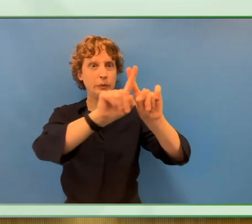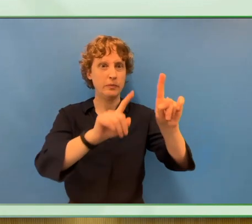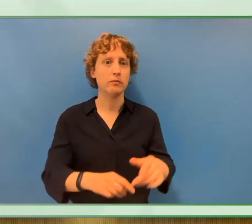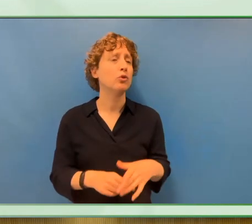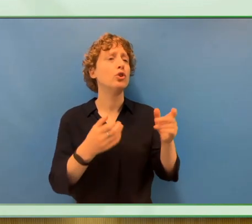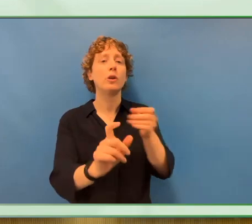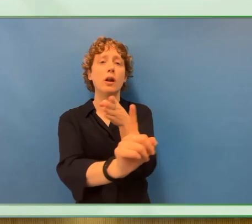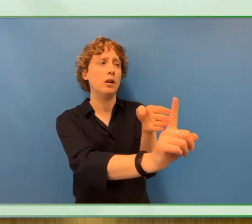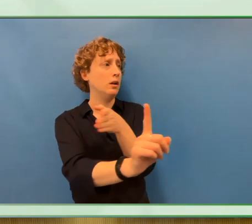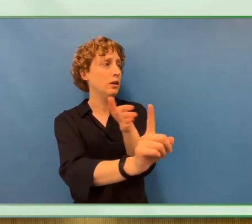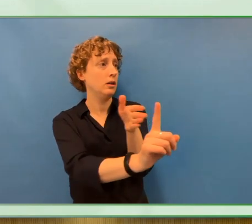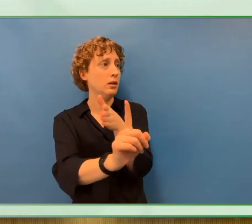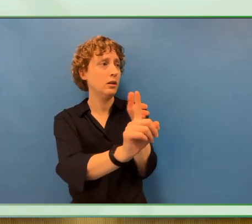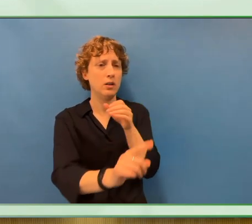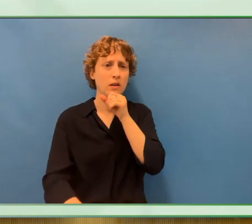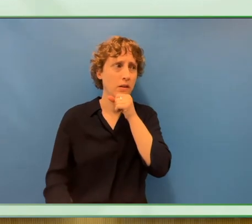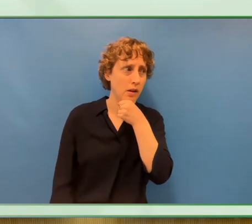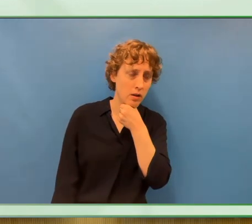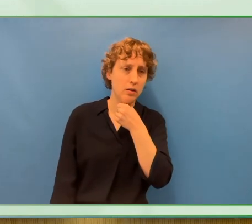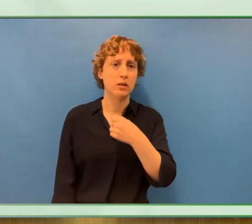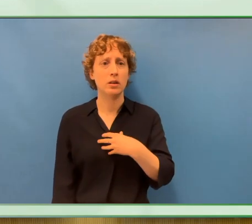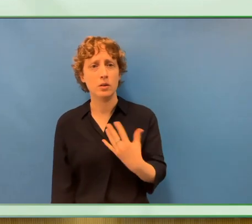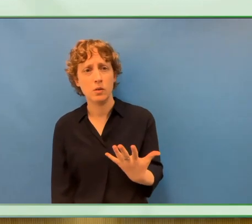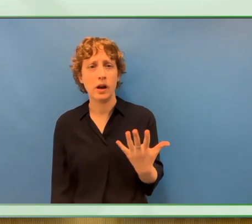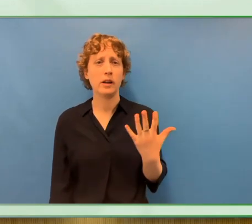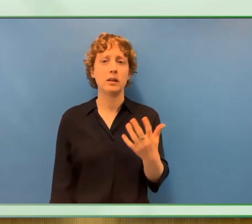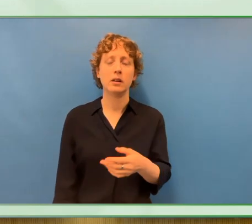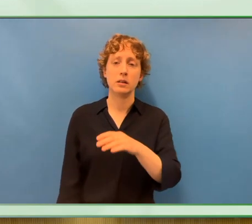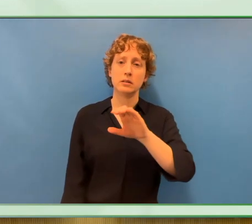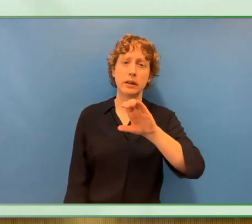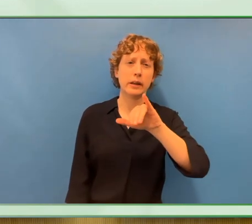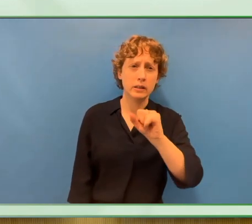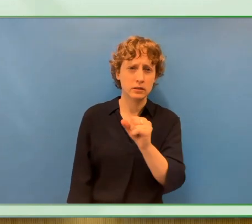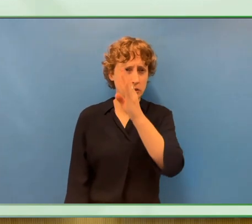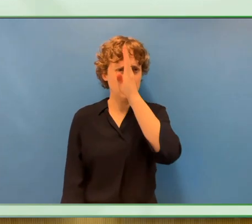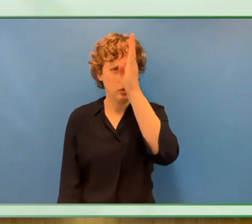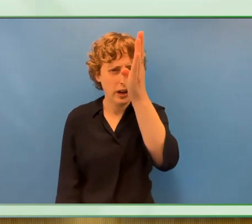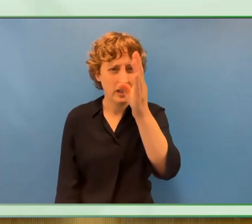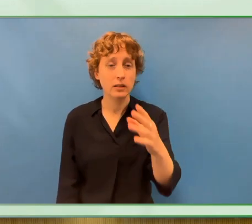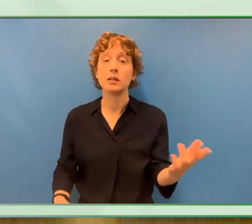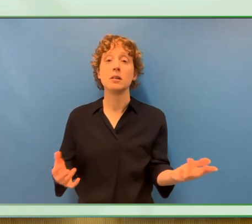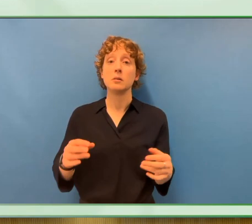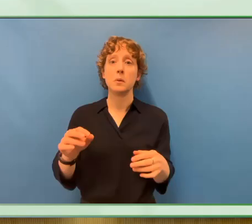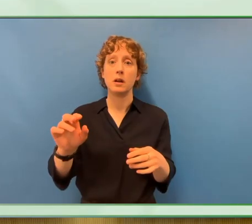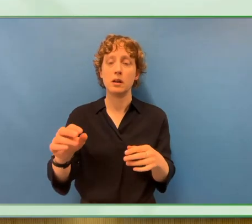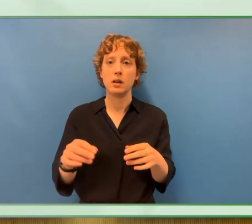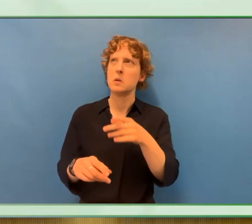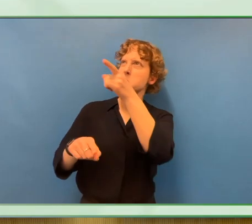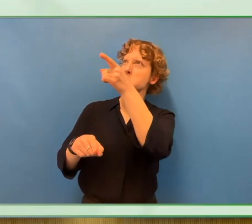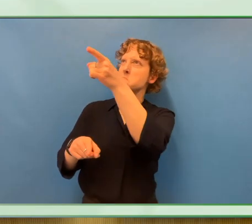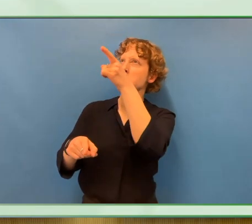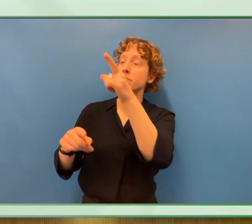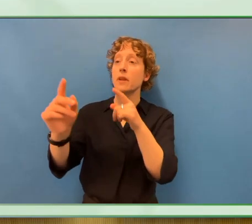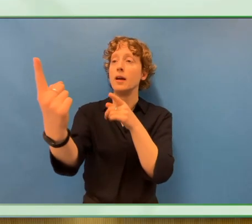The man is just a person, and they are motivated by different things. So to your point, as an advocate, what